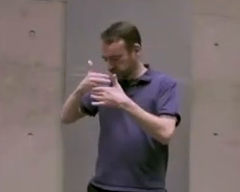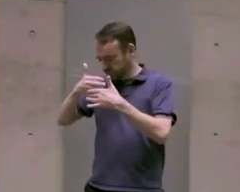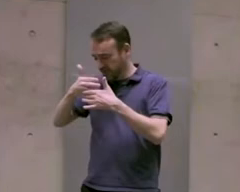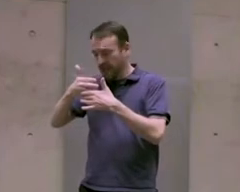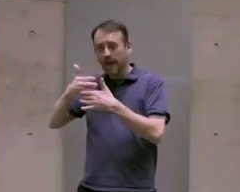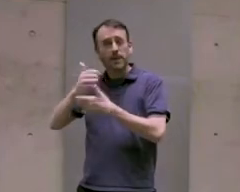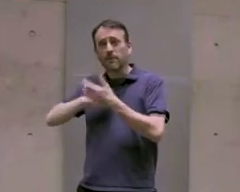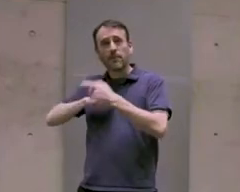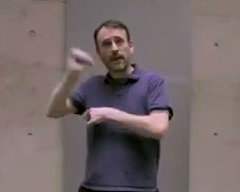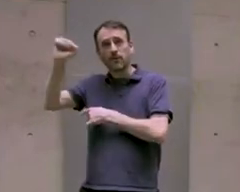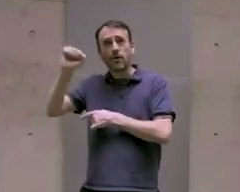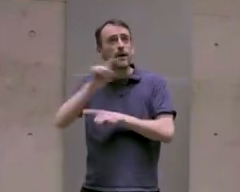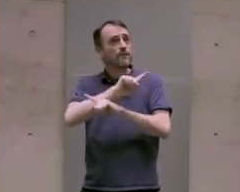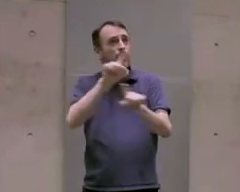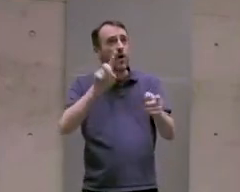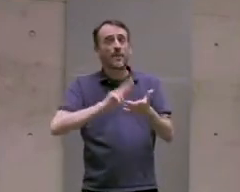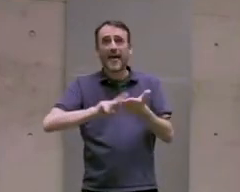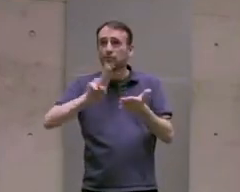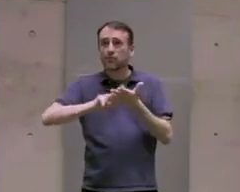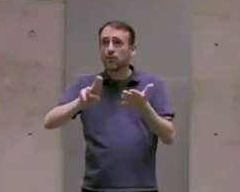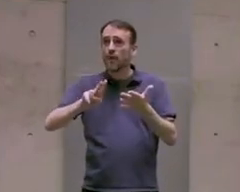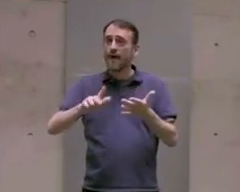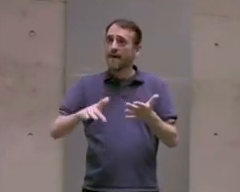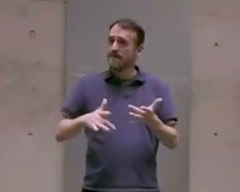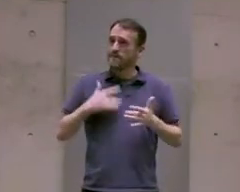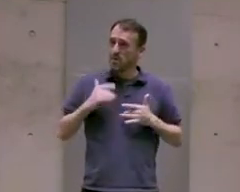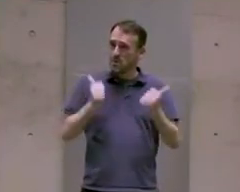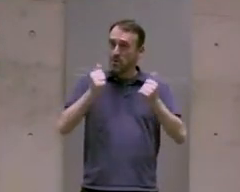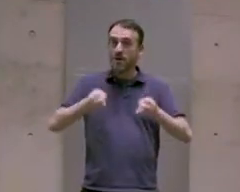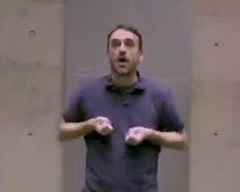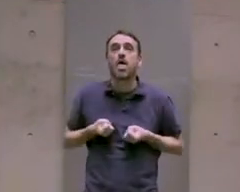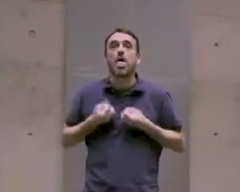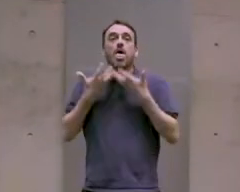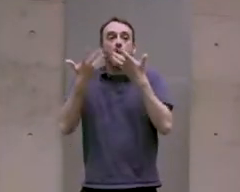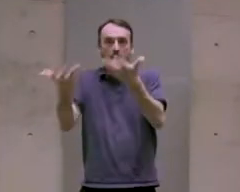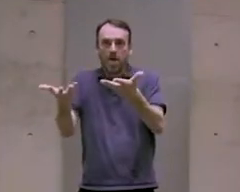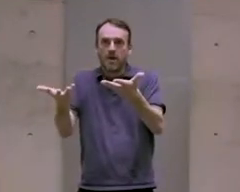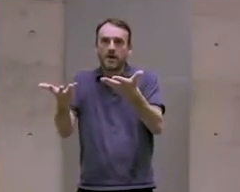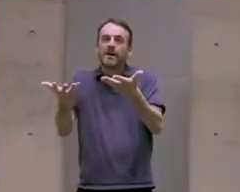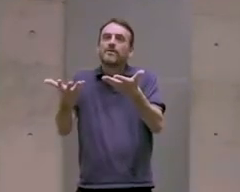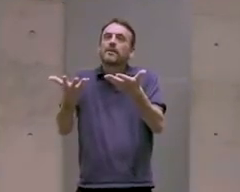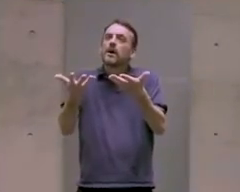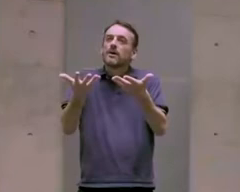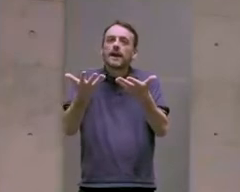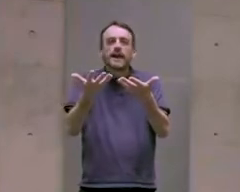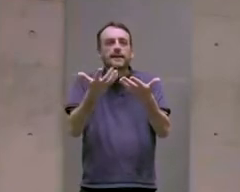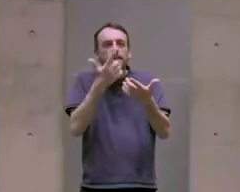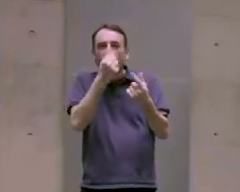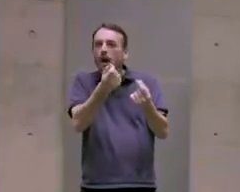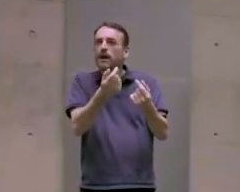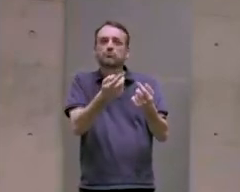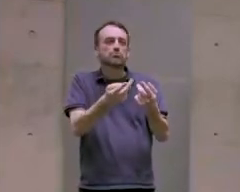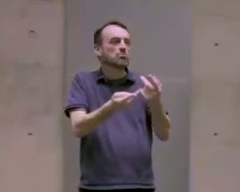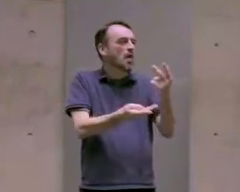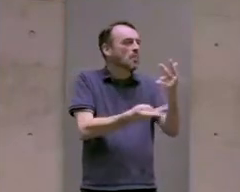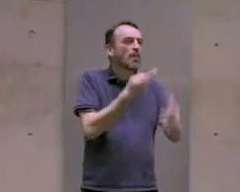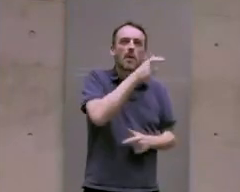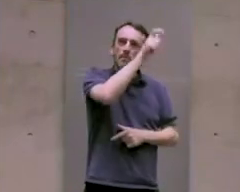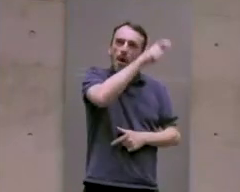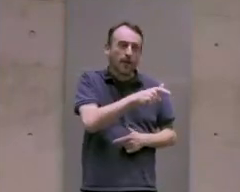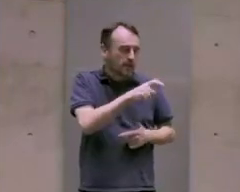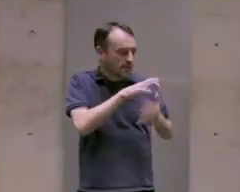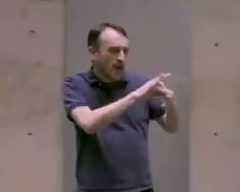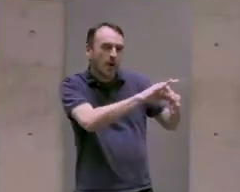you're not naturally predisposed, work out a way you can do it sideways and kind of find a collaborator who is very into that kind of